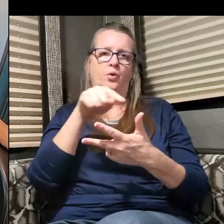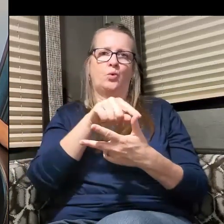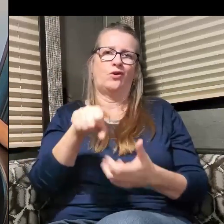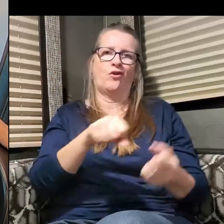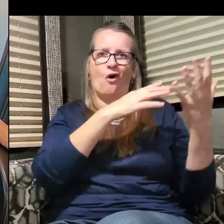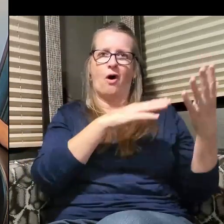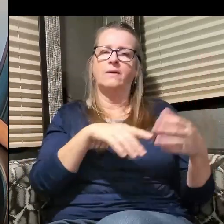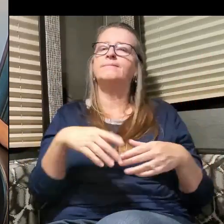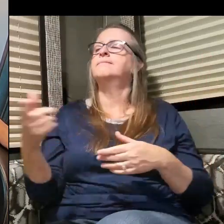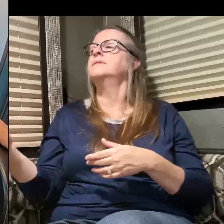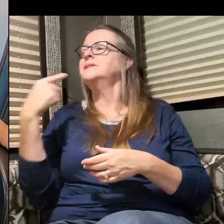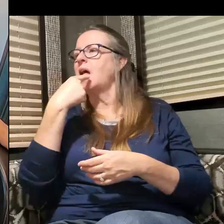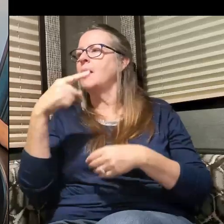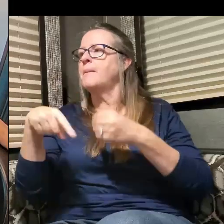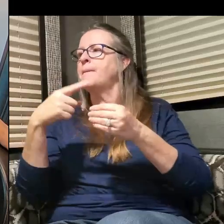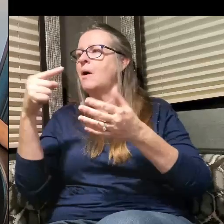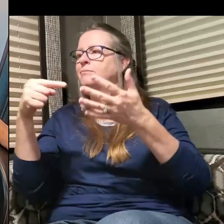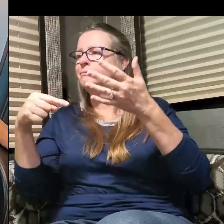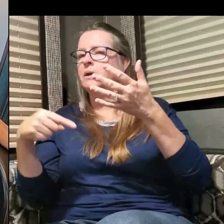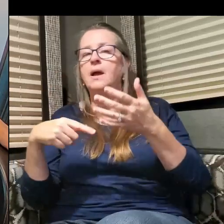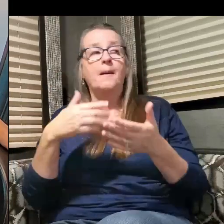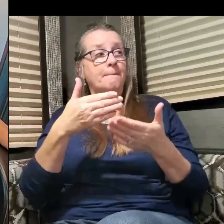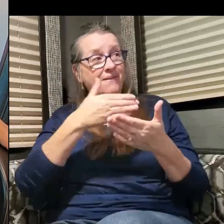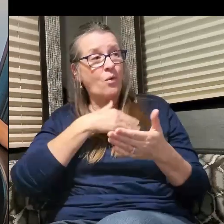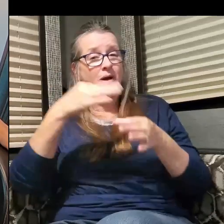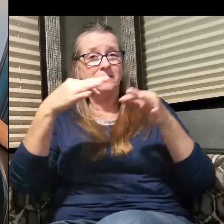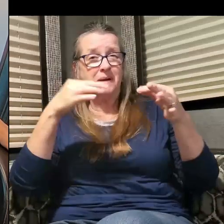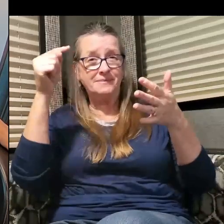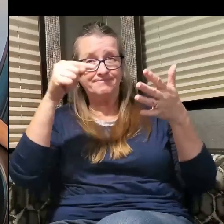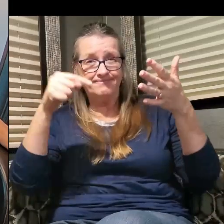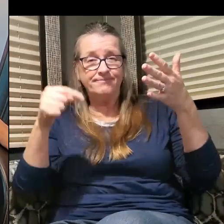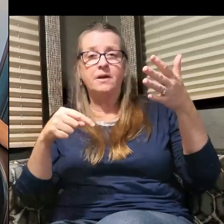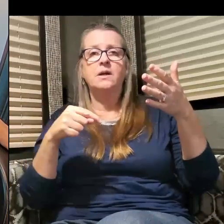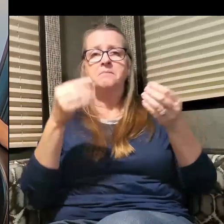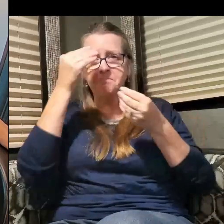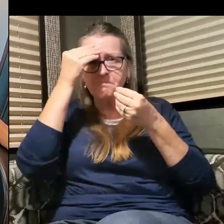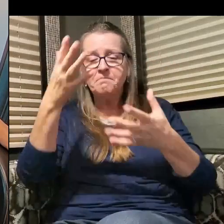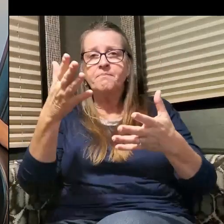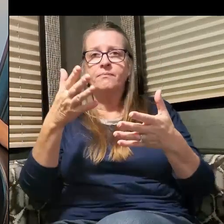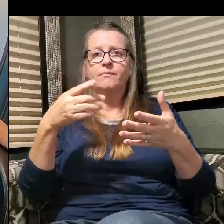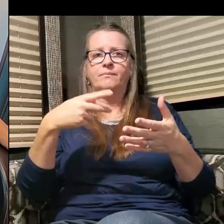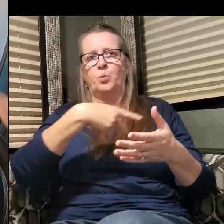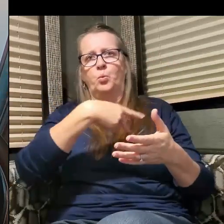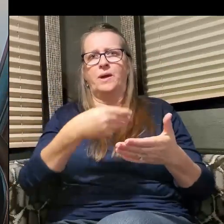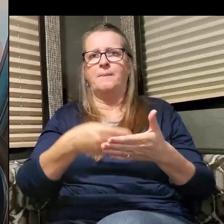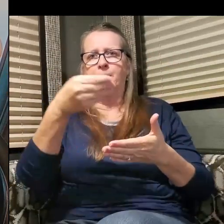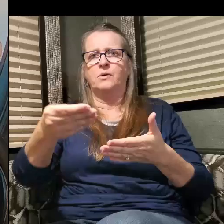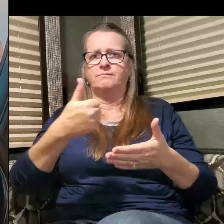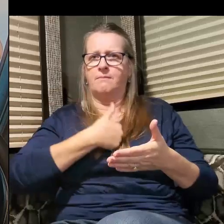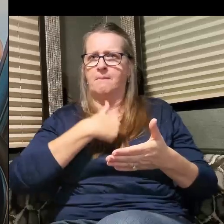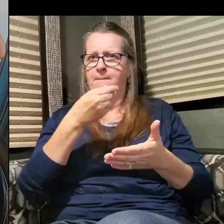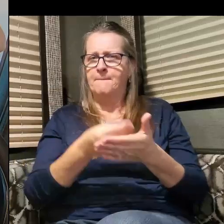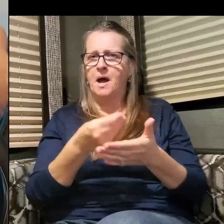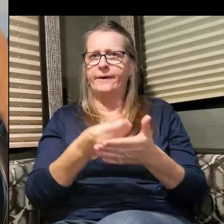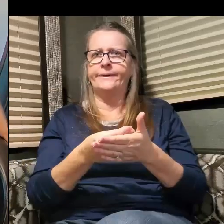gone. Mary, give them some specifics on it. Okay, before I give you the specs on this model, I want to let you know that we purchased this with our